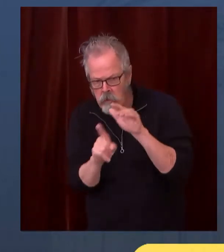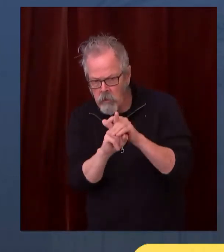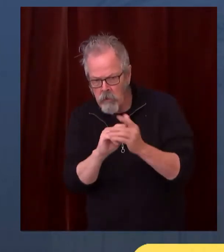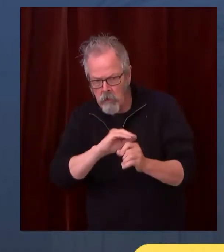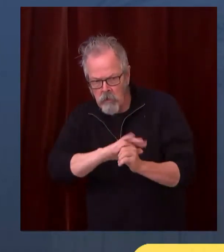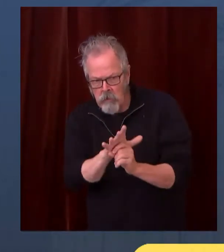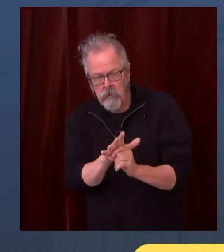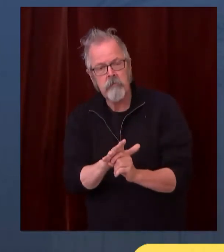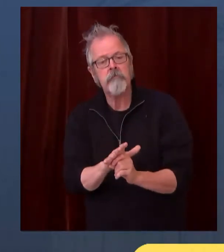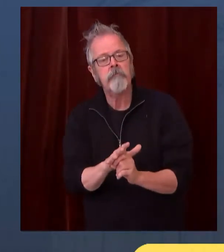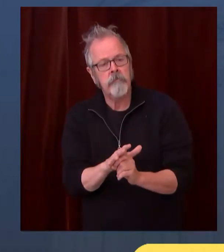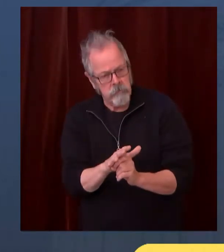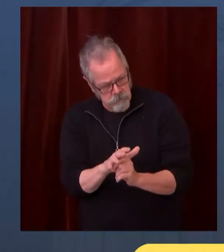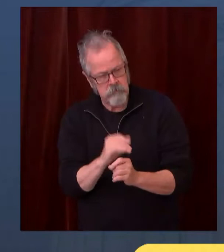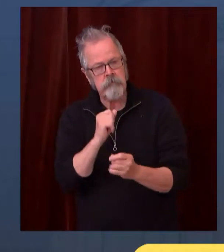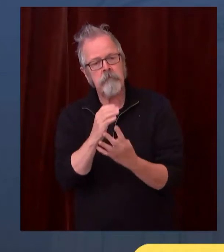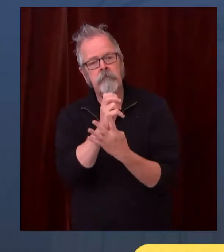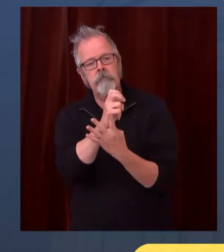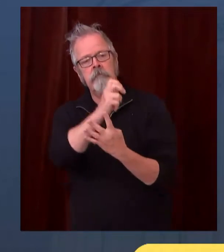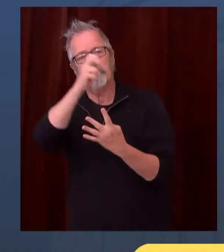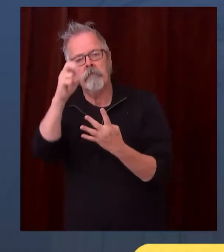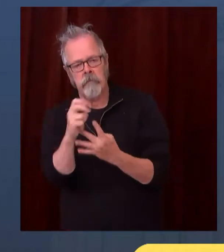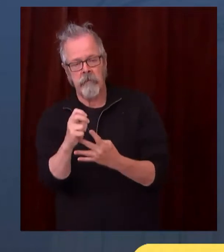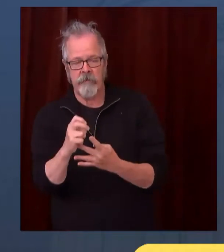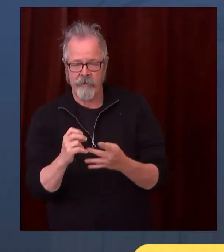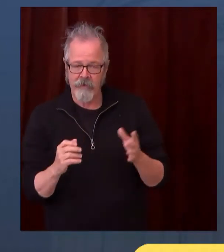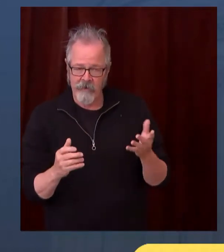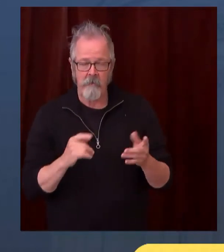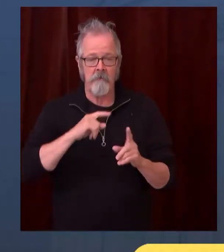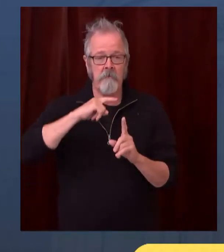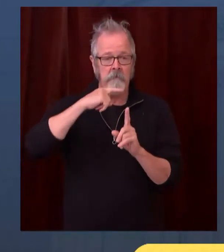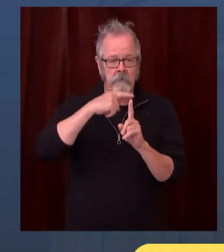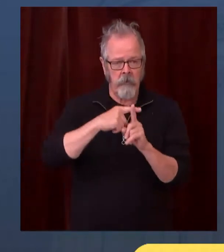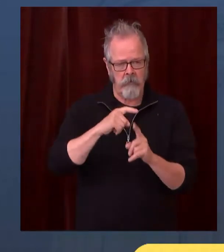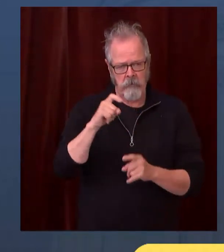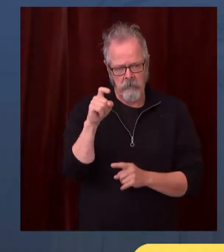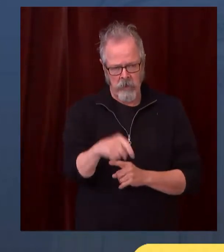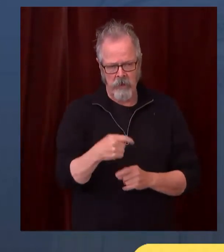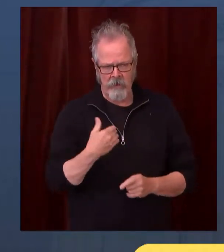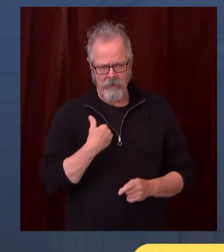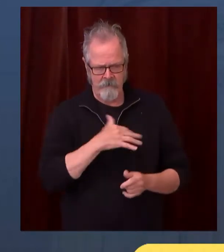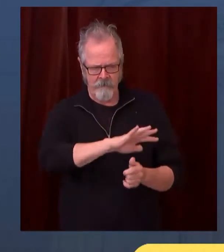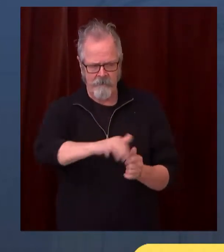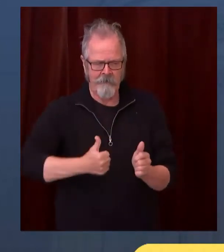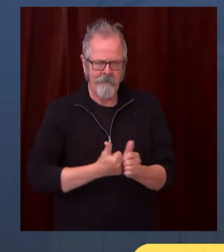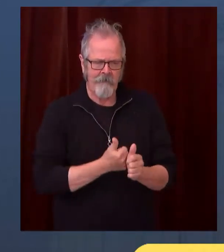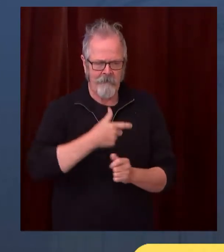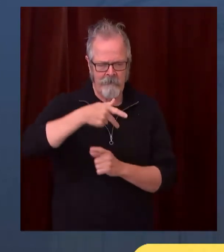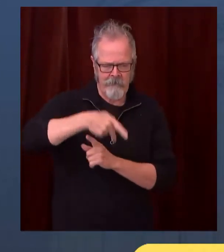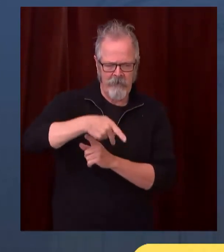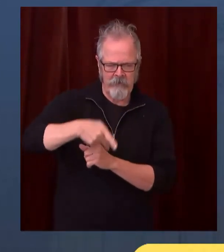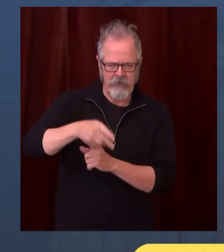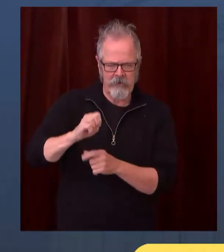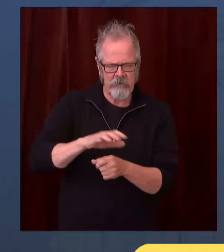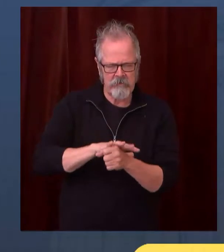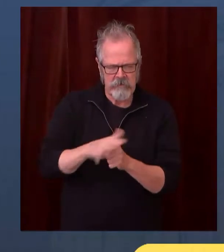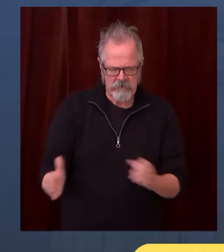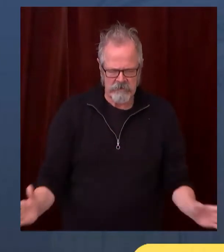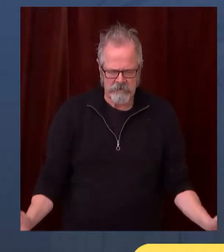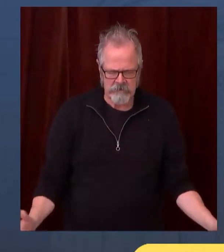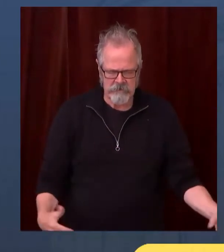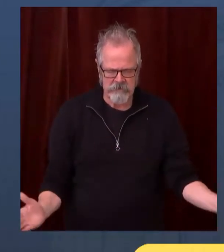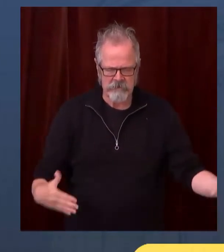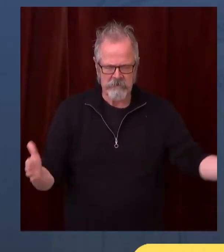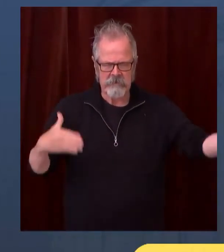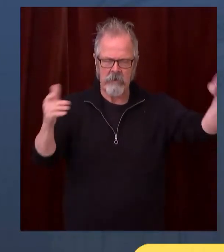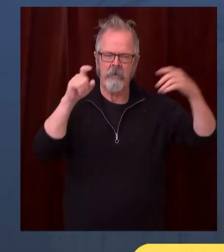in, facilities must continue to practice social distancing, universal masking, and continued screening